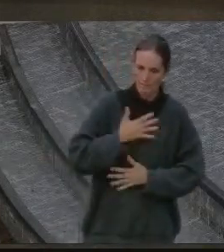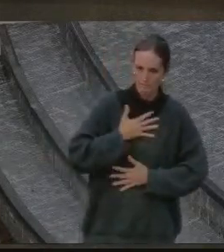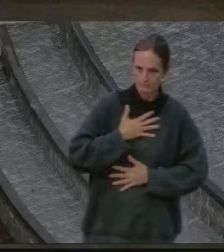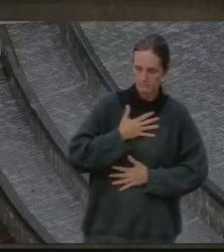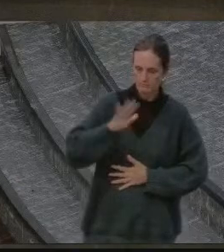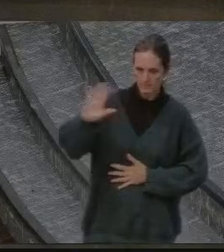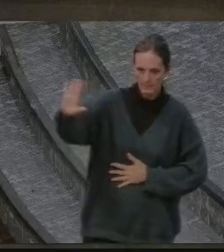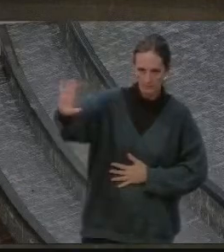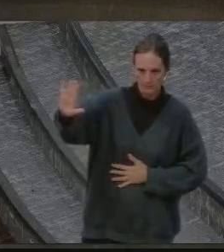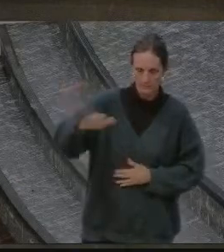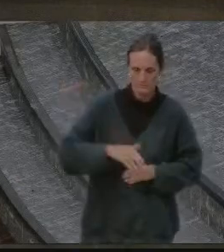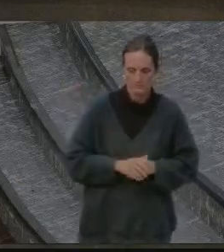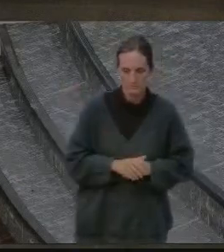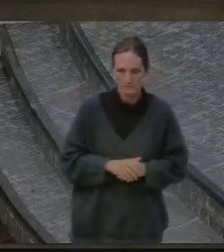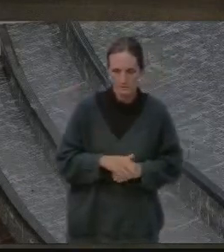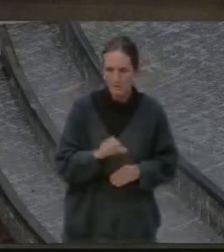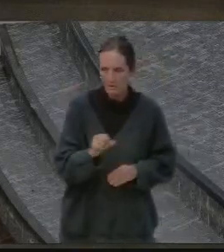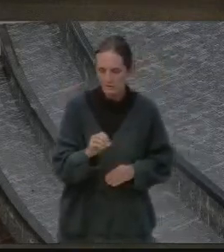I